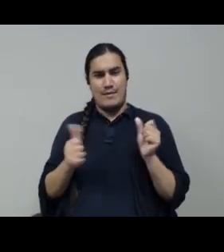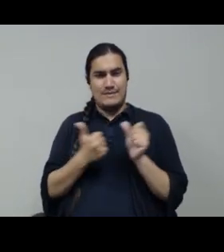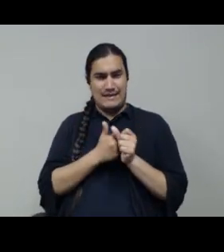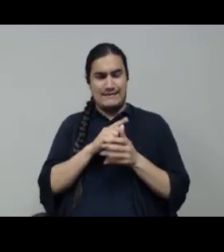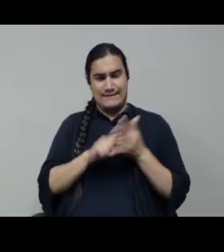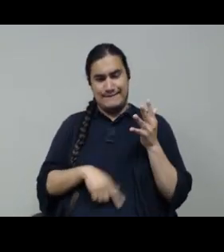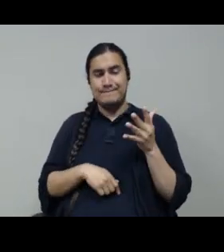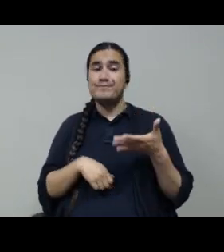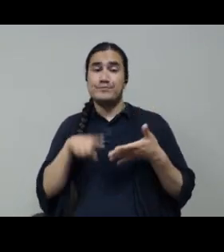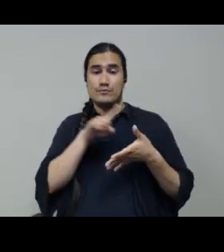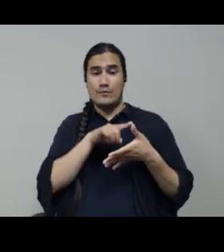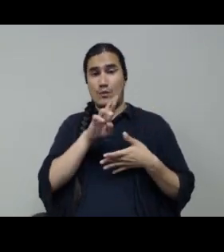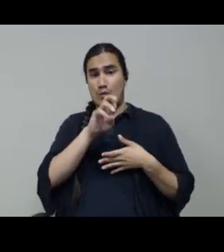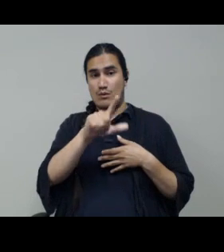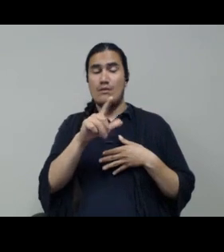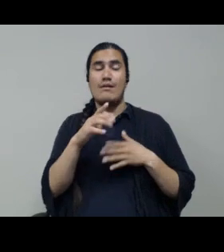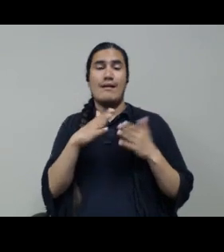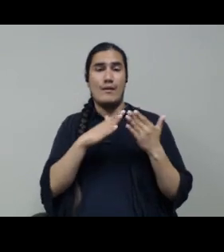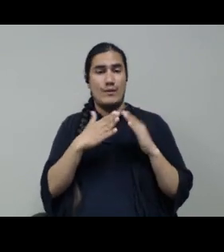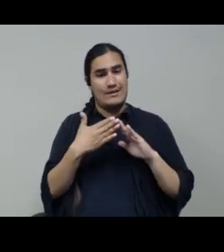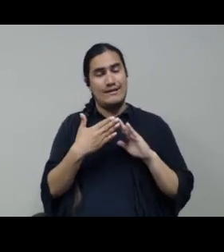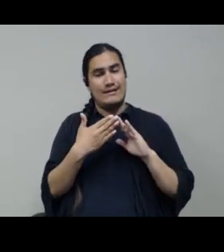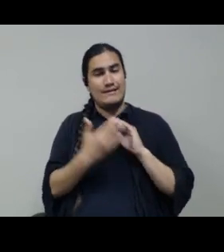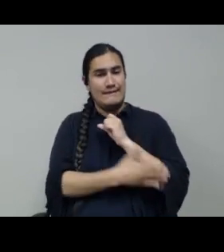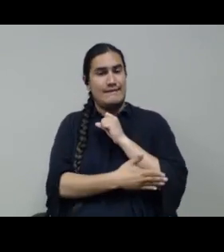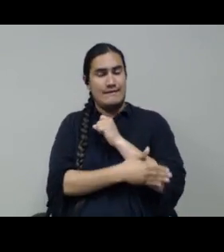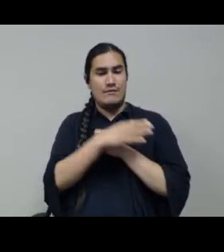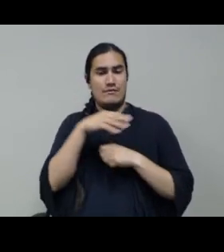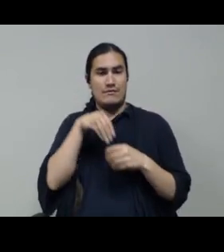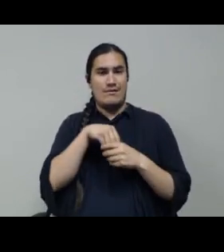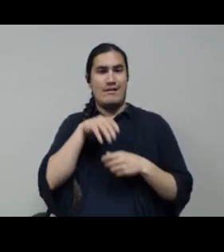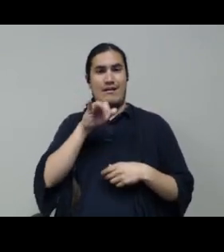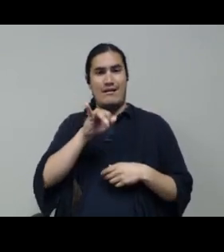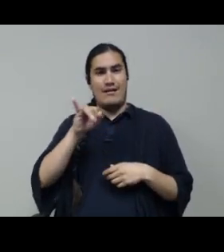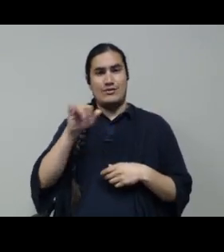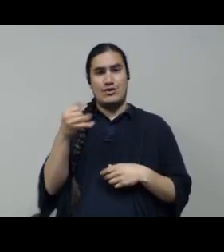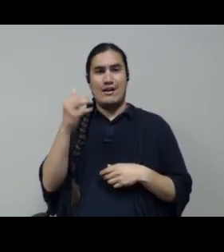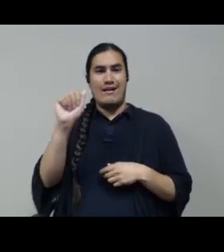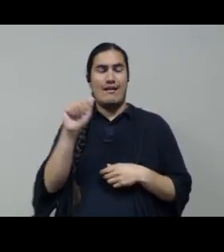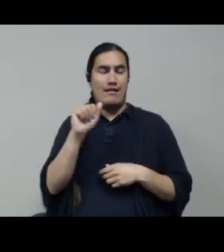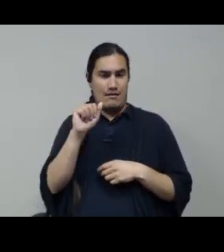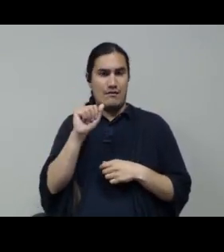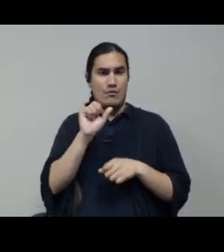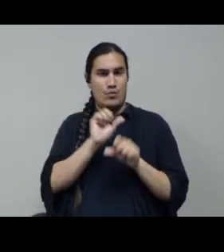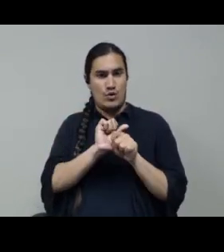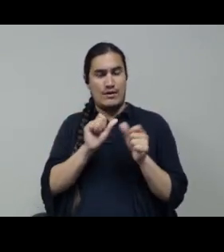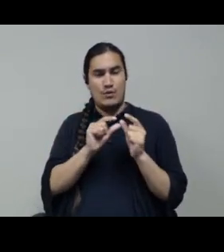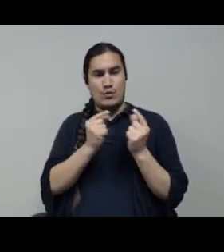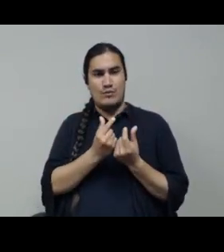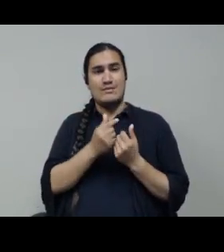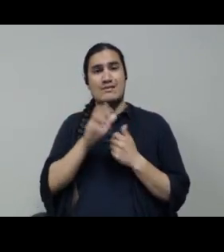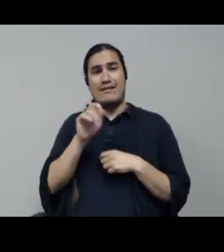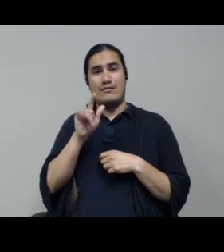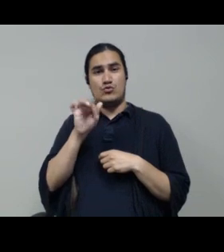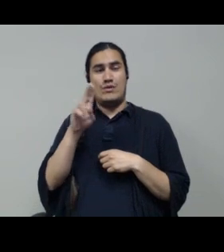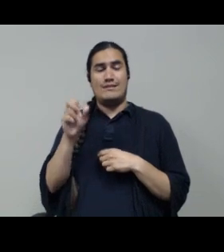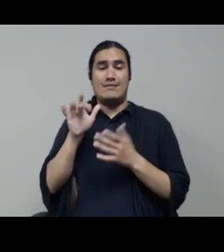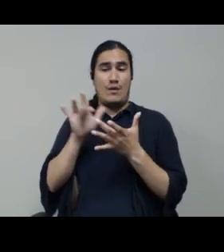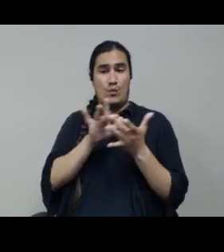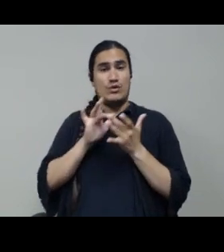rural counties are continuing to participate in the IIJA working groups and appreciate Caltrans and CalSTA's outreach